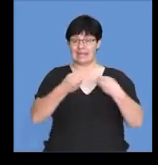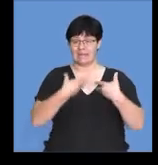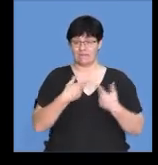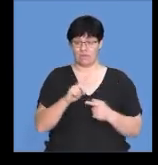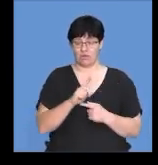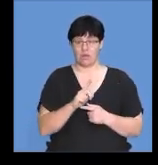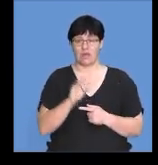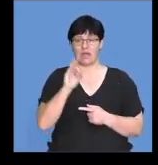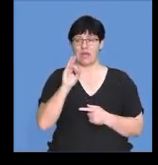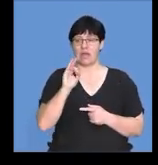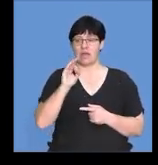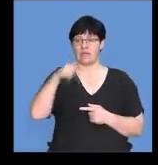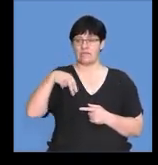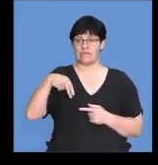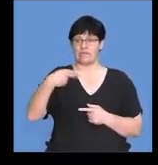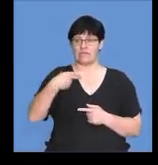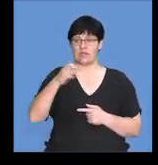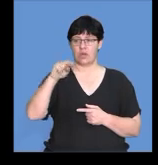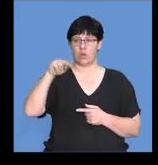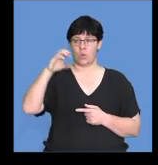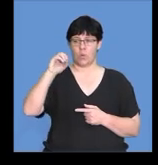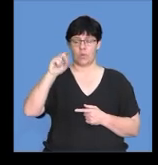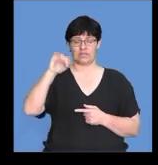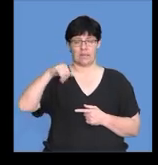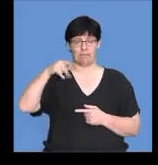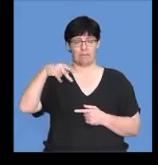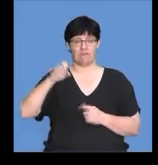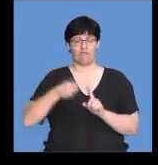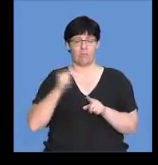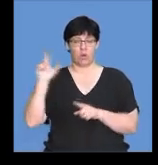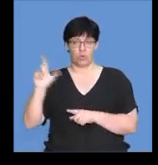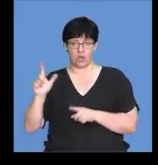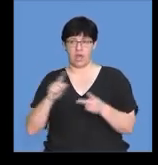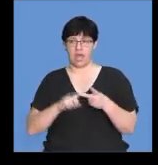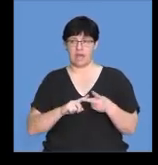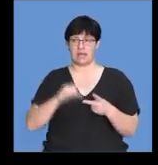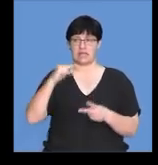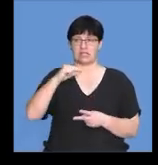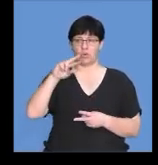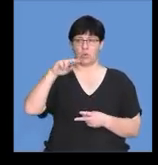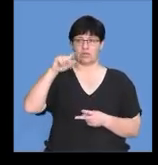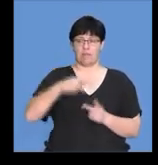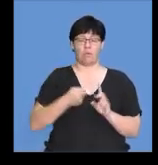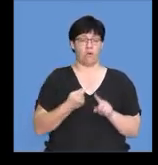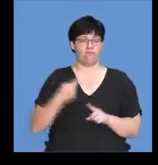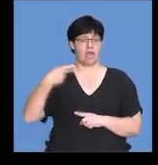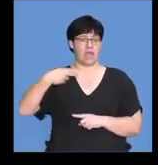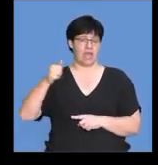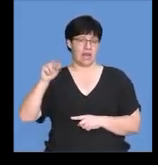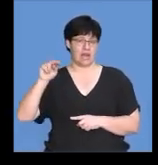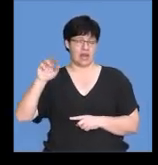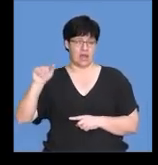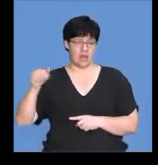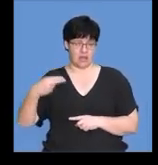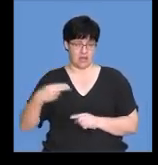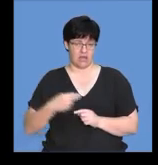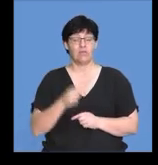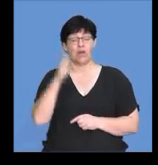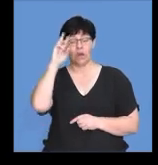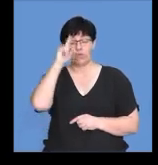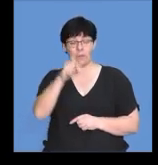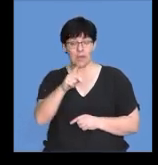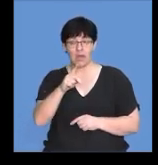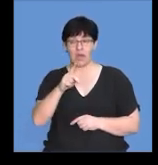the phenotype of Luna and the genotype of Hannah. Now guys, the importance of the word phenotype, remember, I